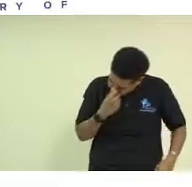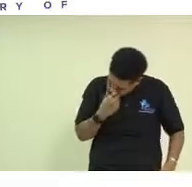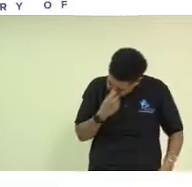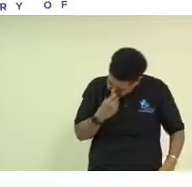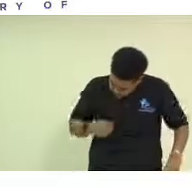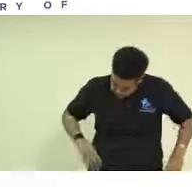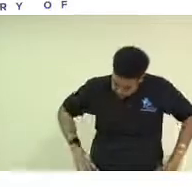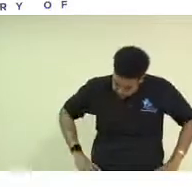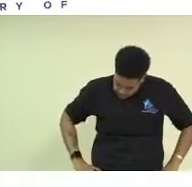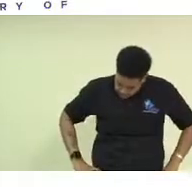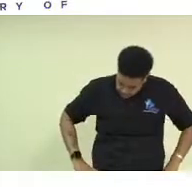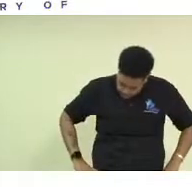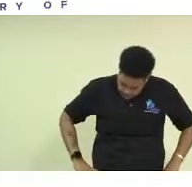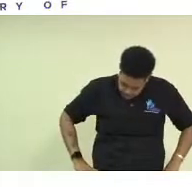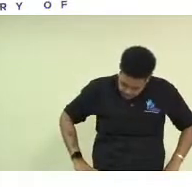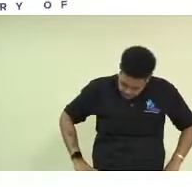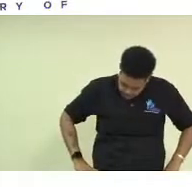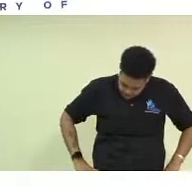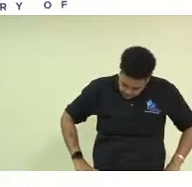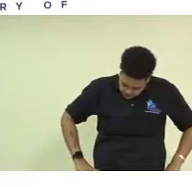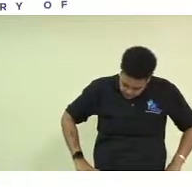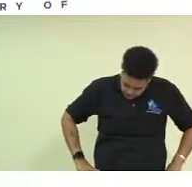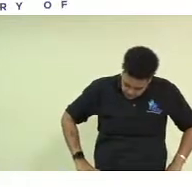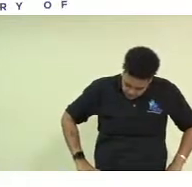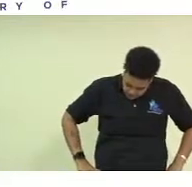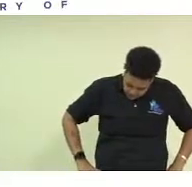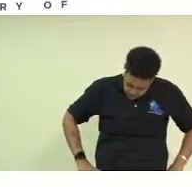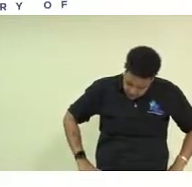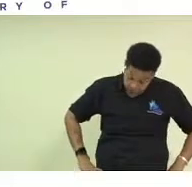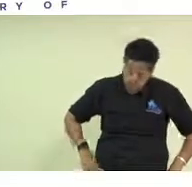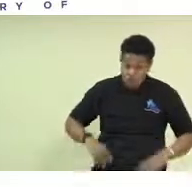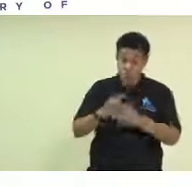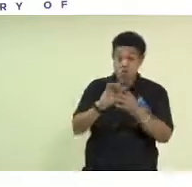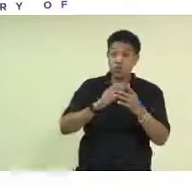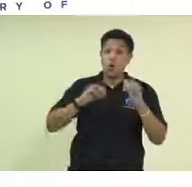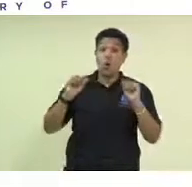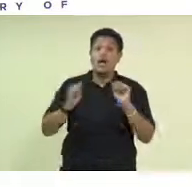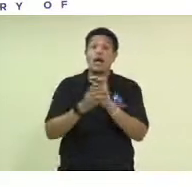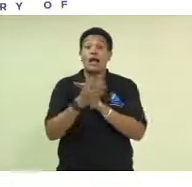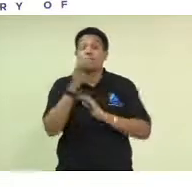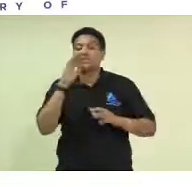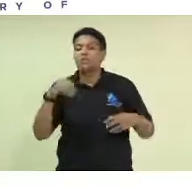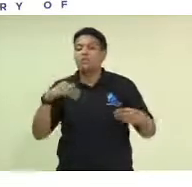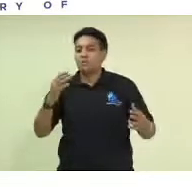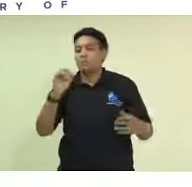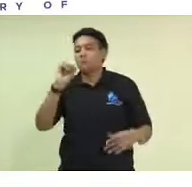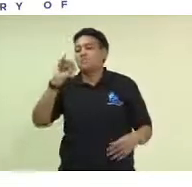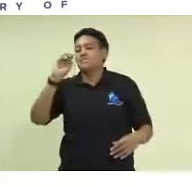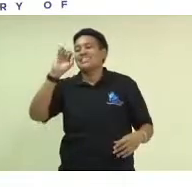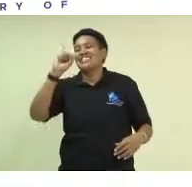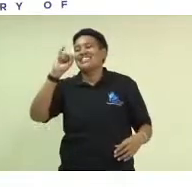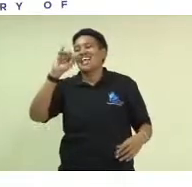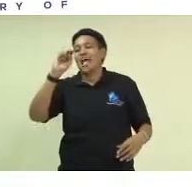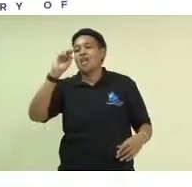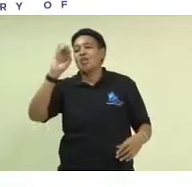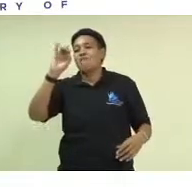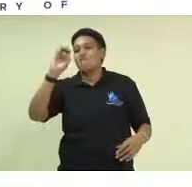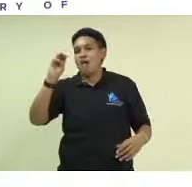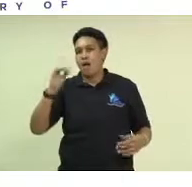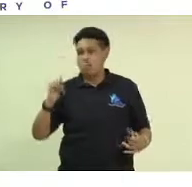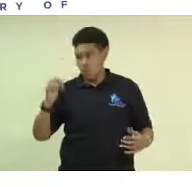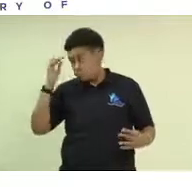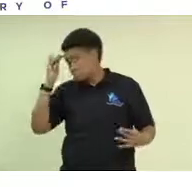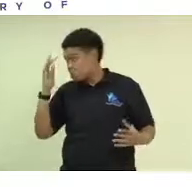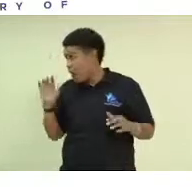of our capacity to deliver. But Sinopharm is certainly one of the candidates that is under active consideration and